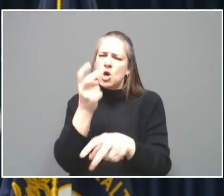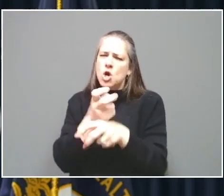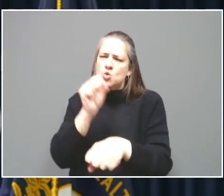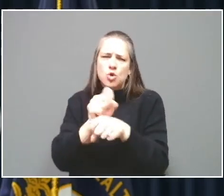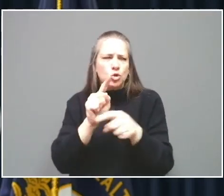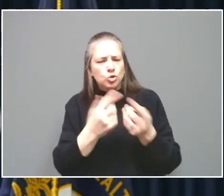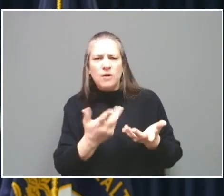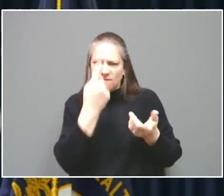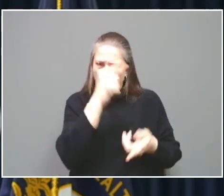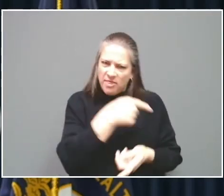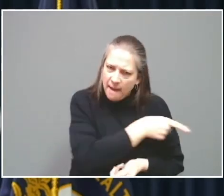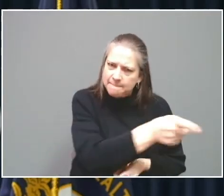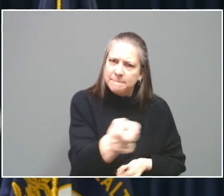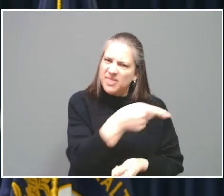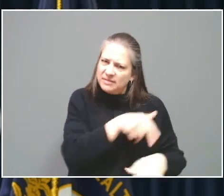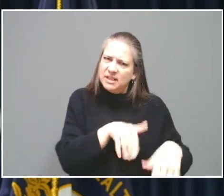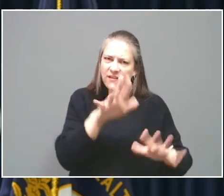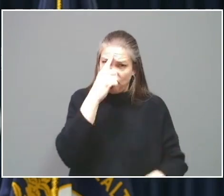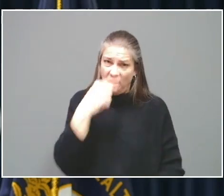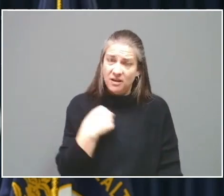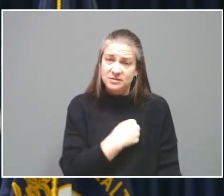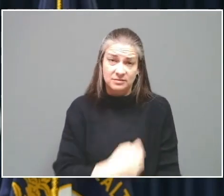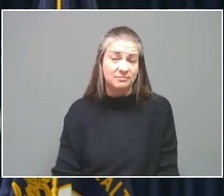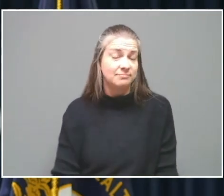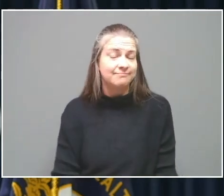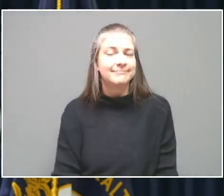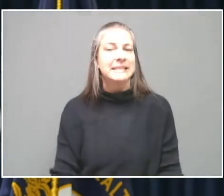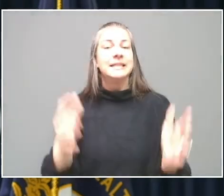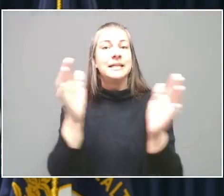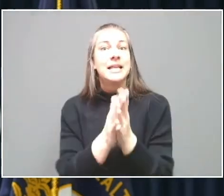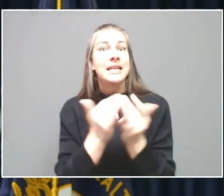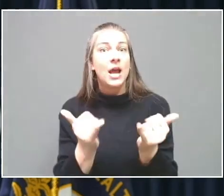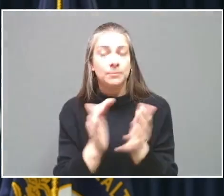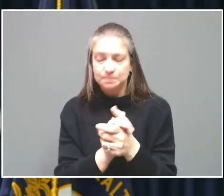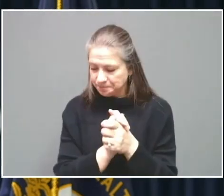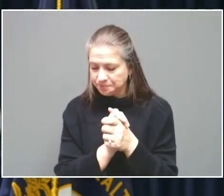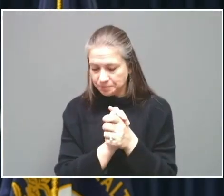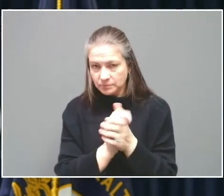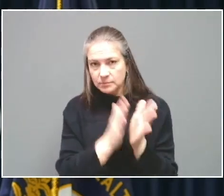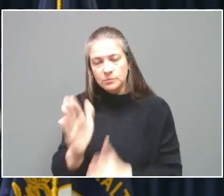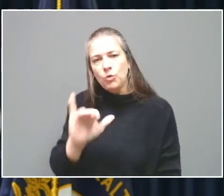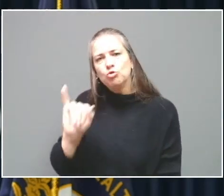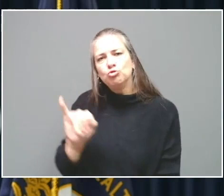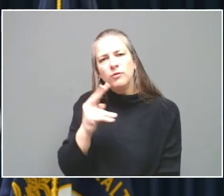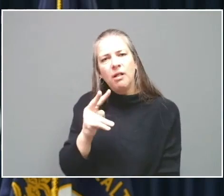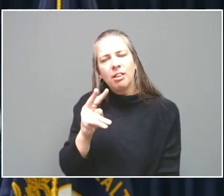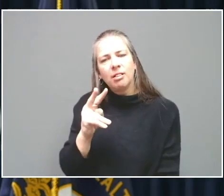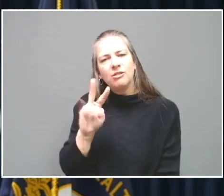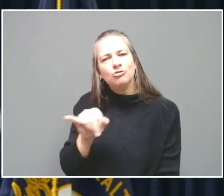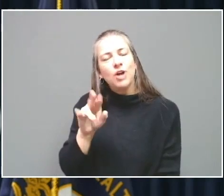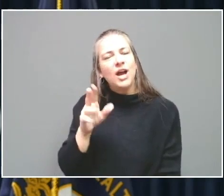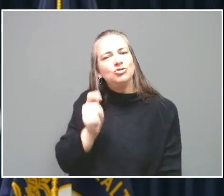sacrifices. All right, some welcome good news on the juvenile justice front. A core component of